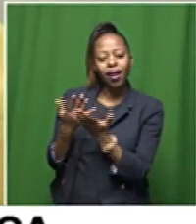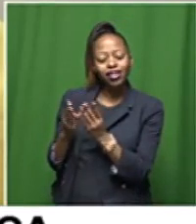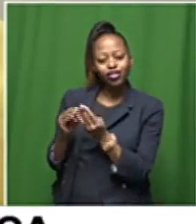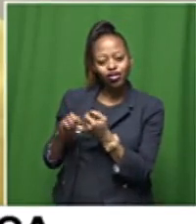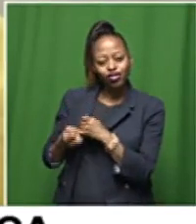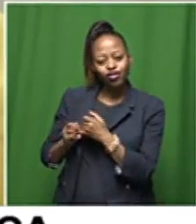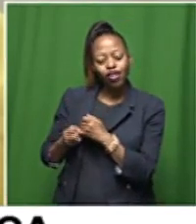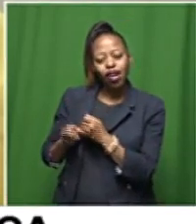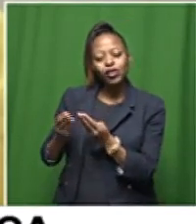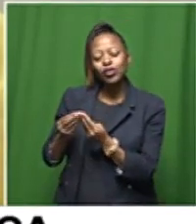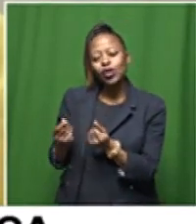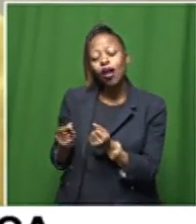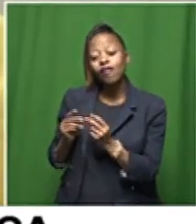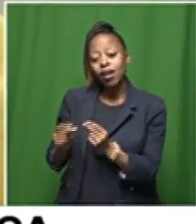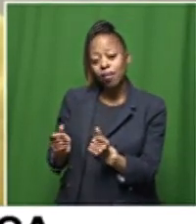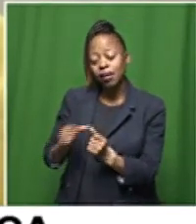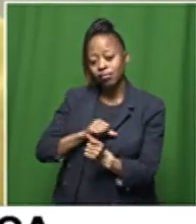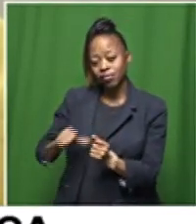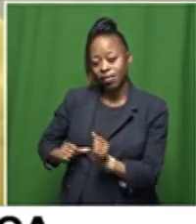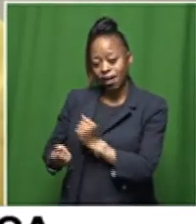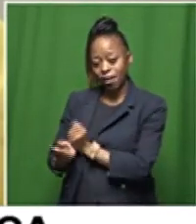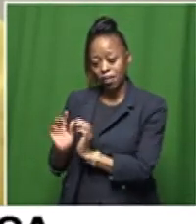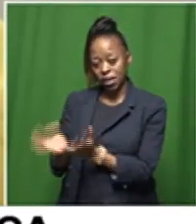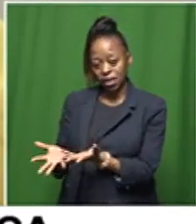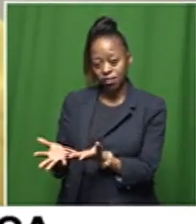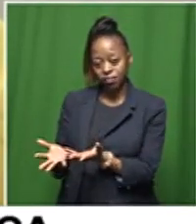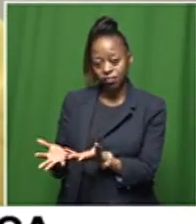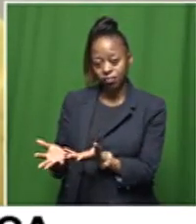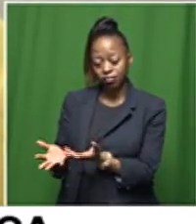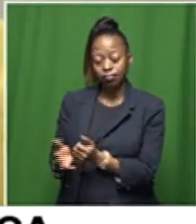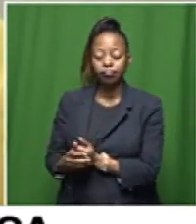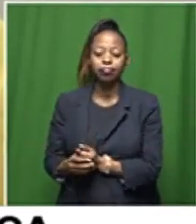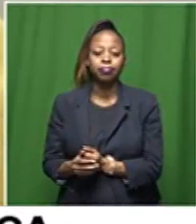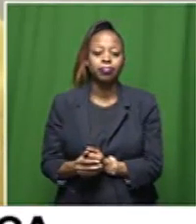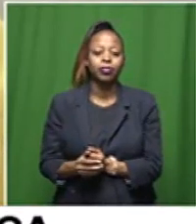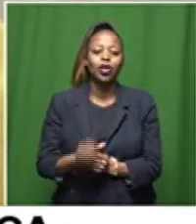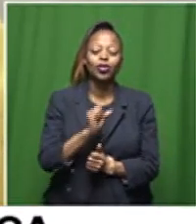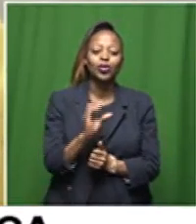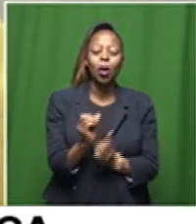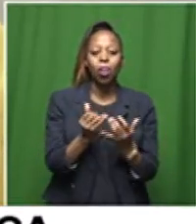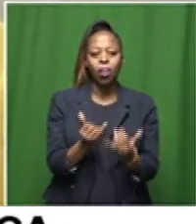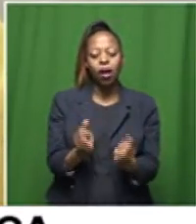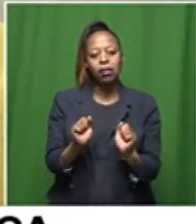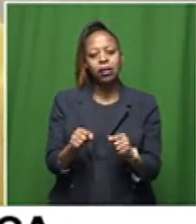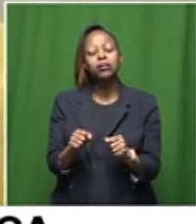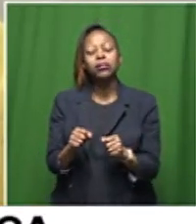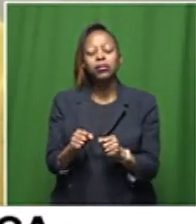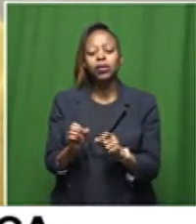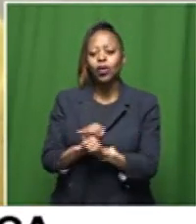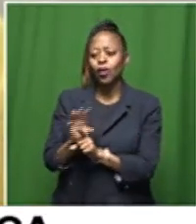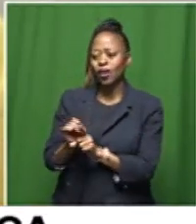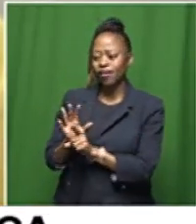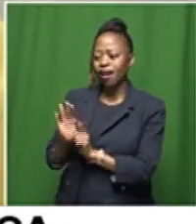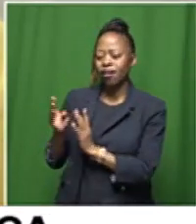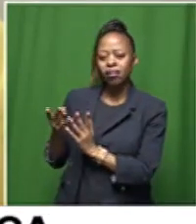address only the emergencies because that was in the middle of COVID. But now, since the numbers of COVID are very